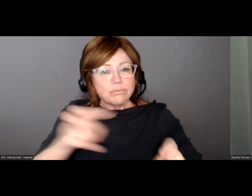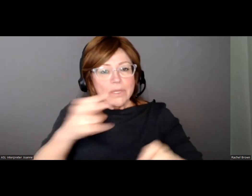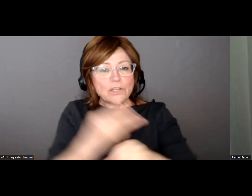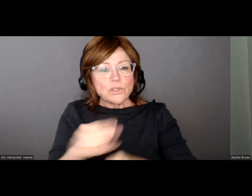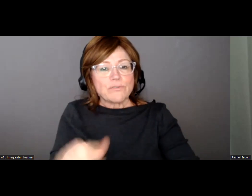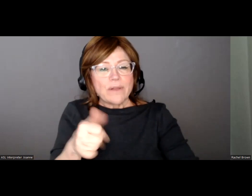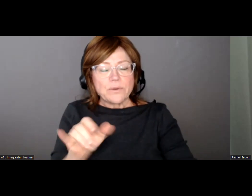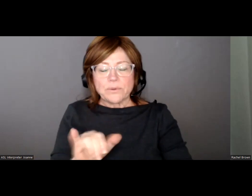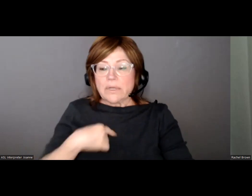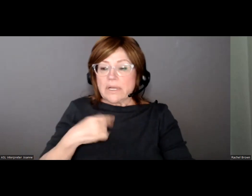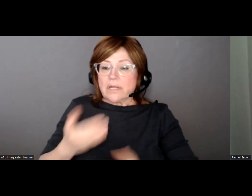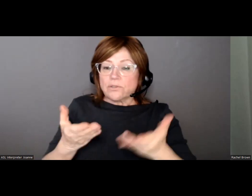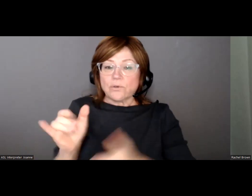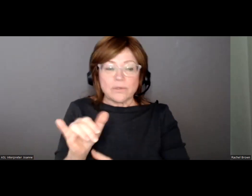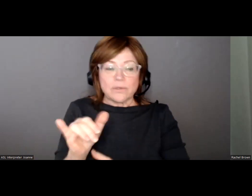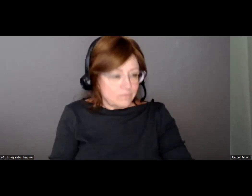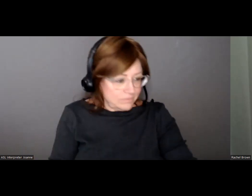looking for copyright